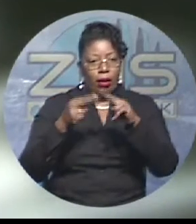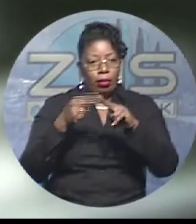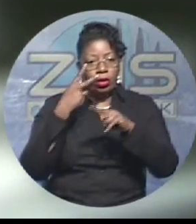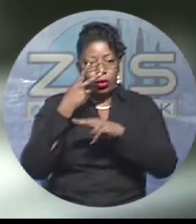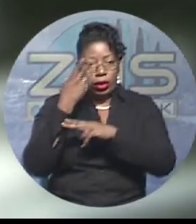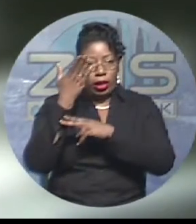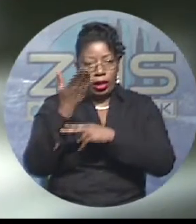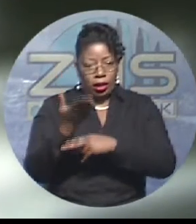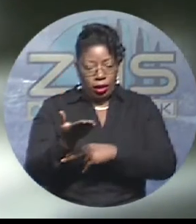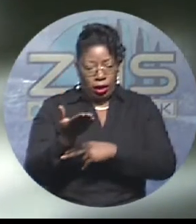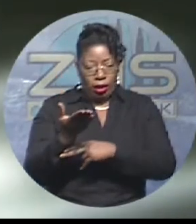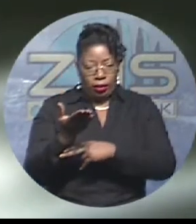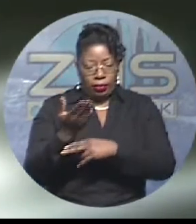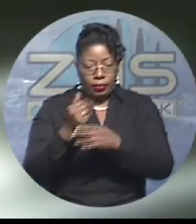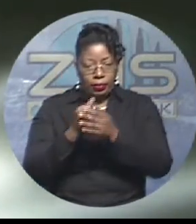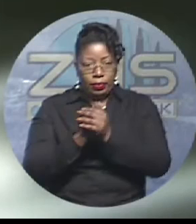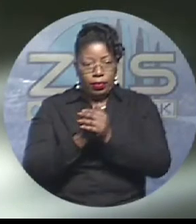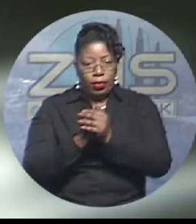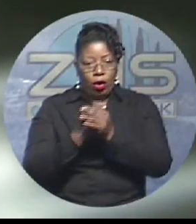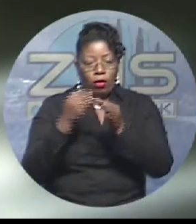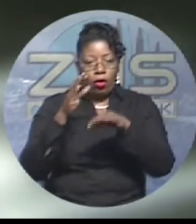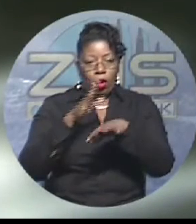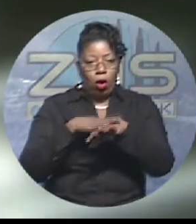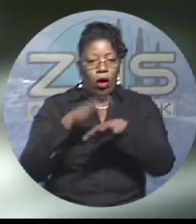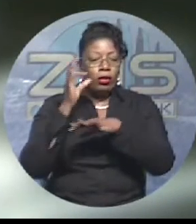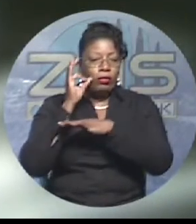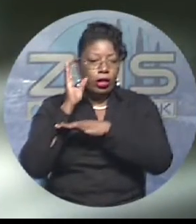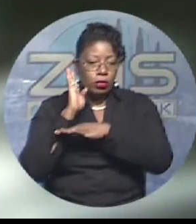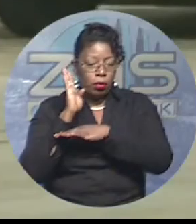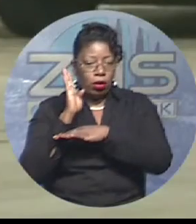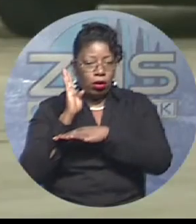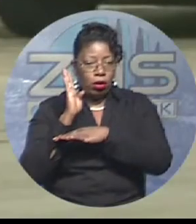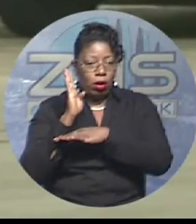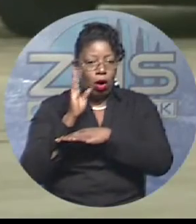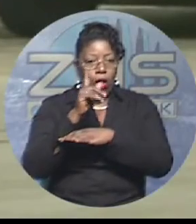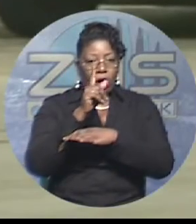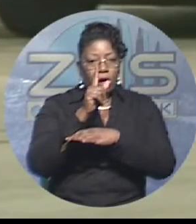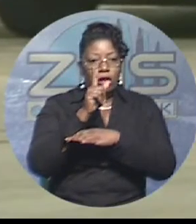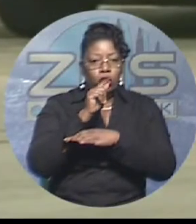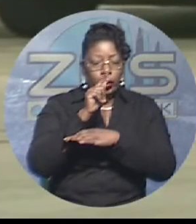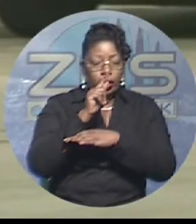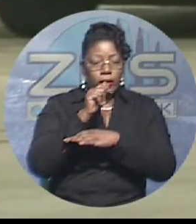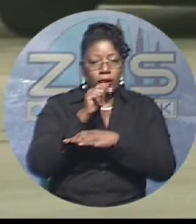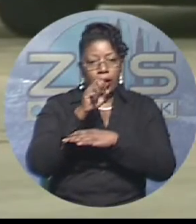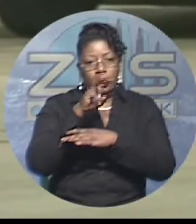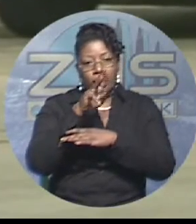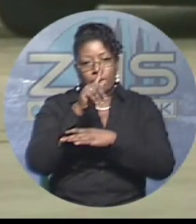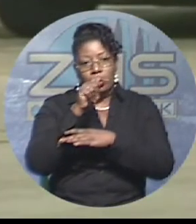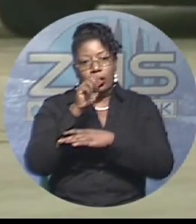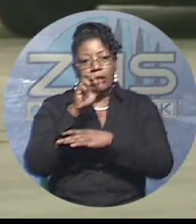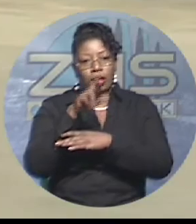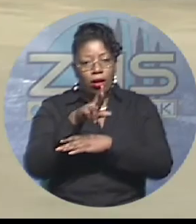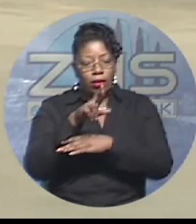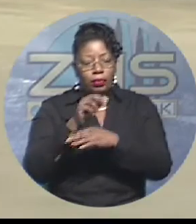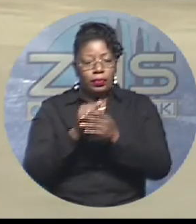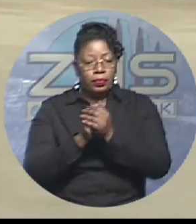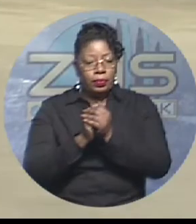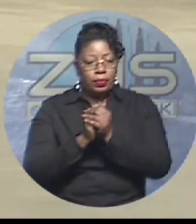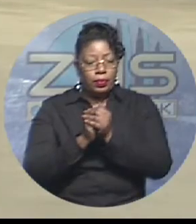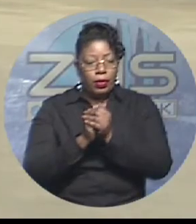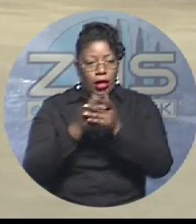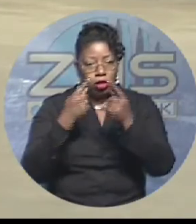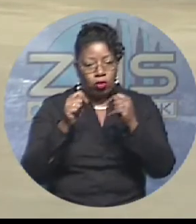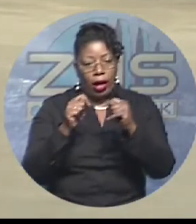352-8411 or follow them on Facebook or Twitter only. The president says the company is working on getting sufficient equipment on the island as soon